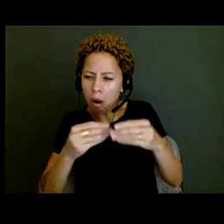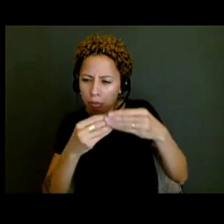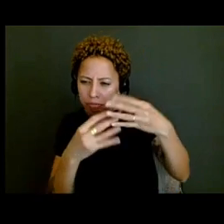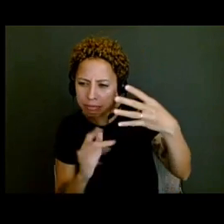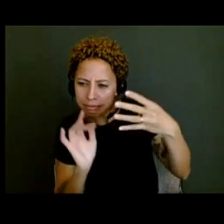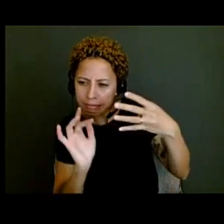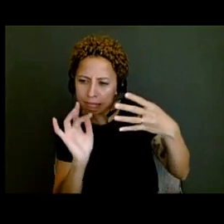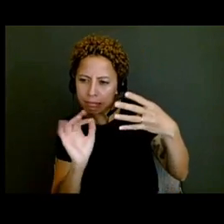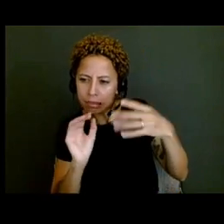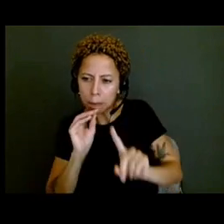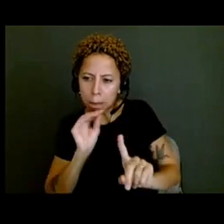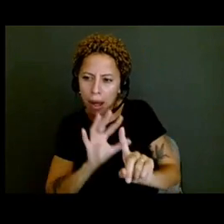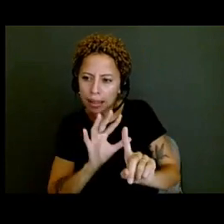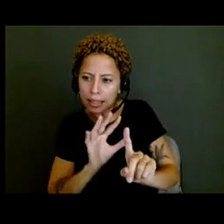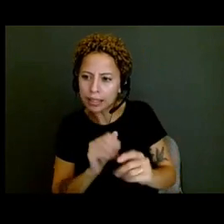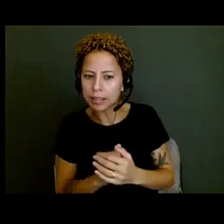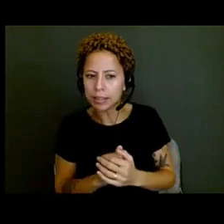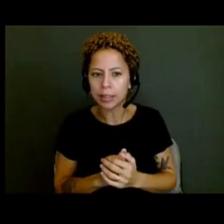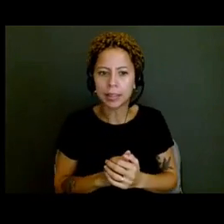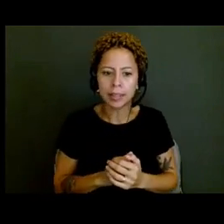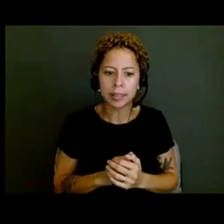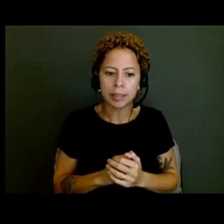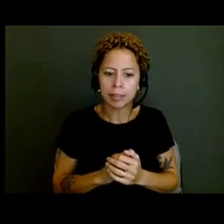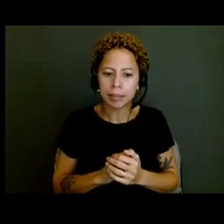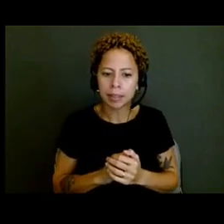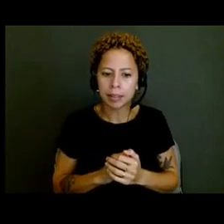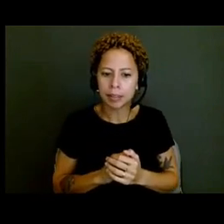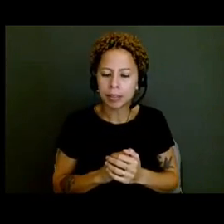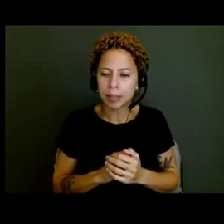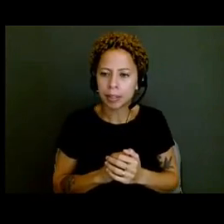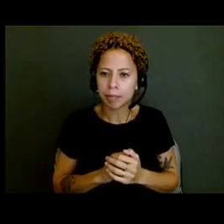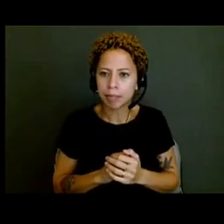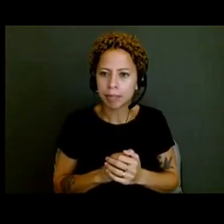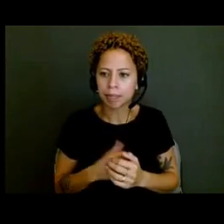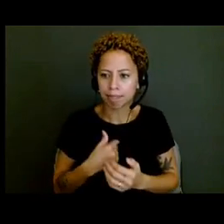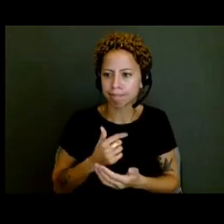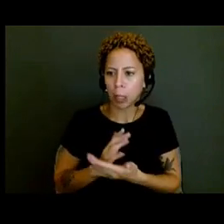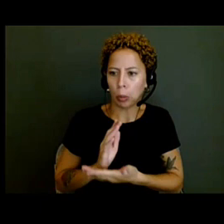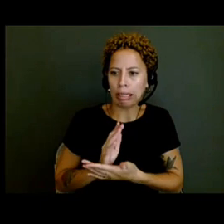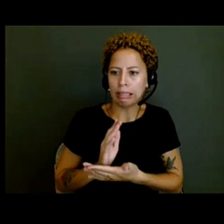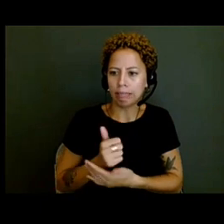you're hiding here. All right.